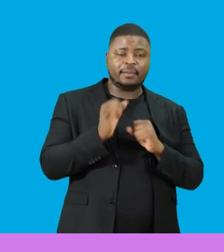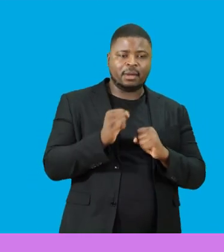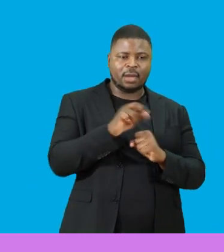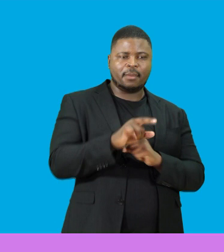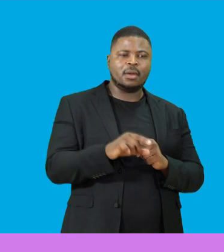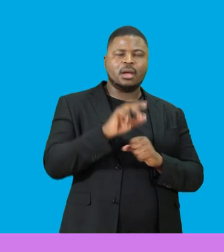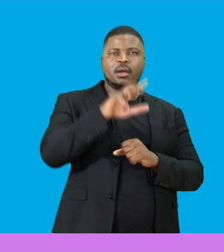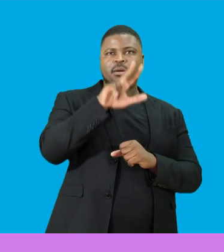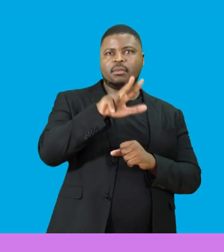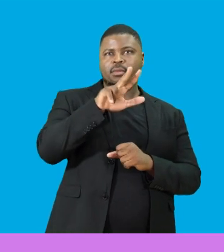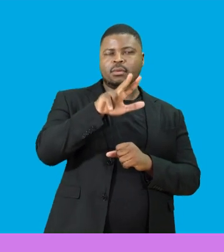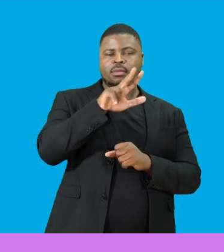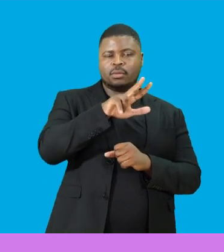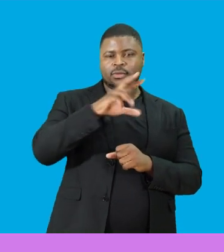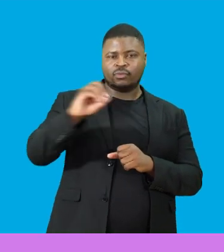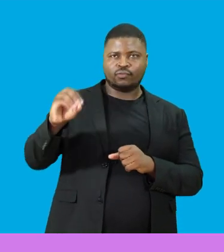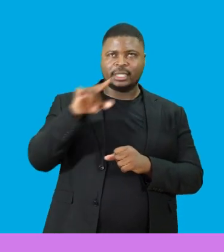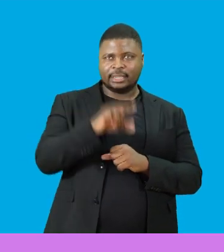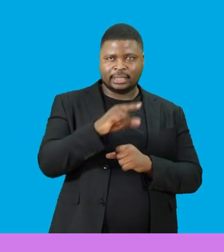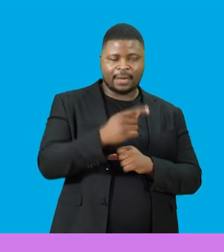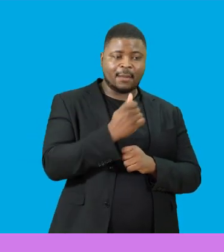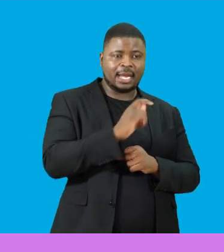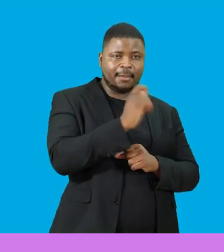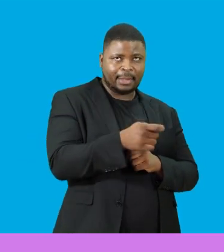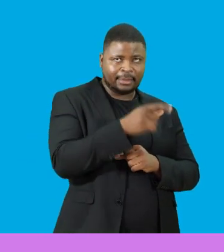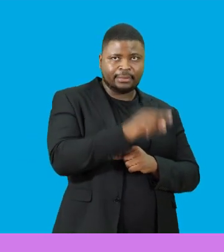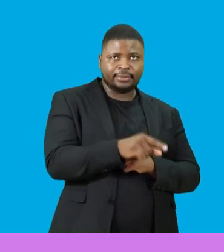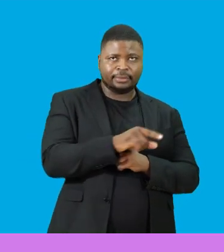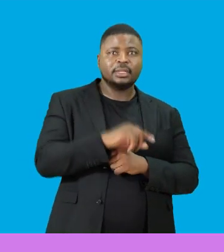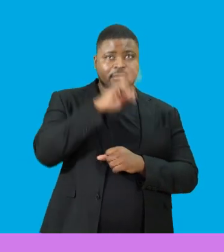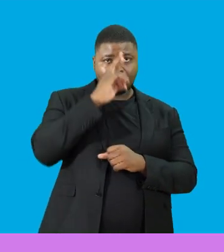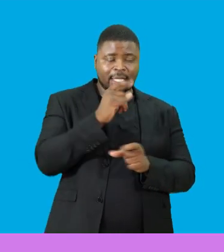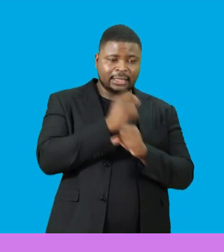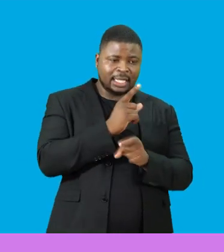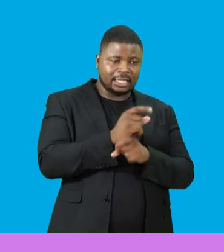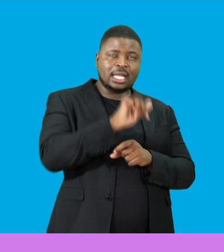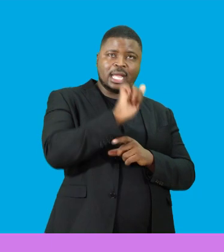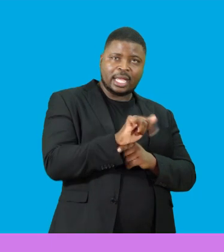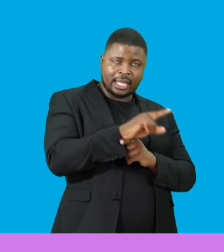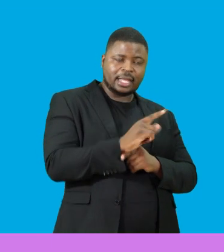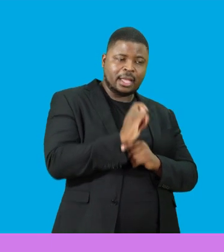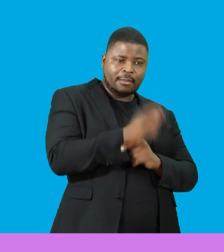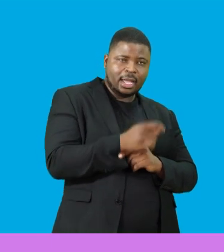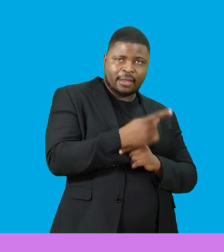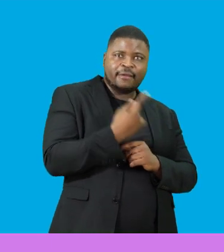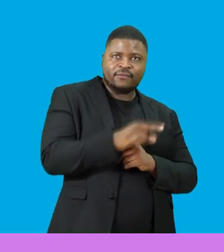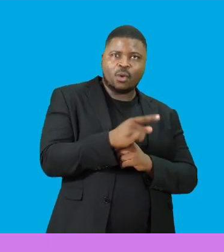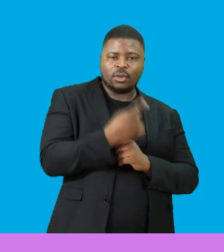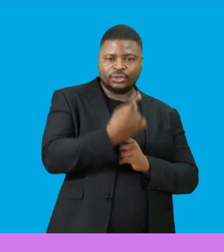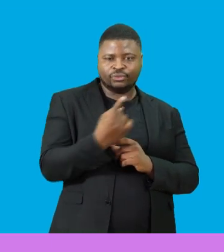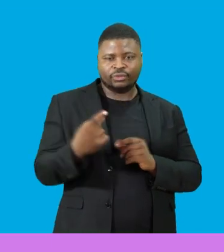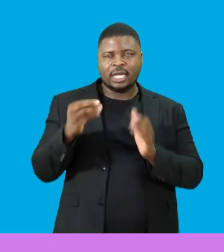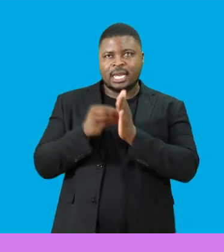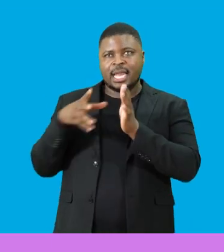Rand times 40 Rand for the number of learners traveling in that taxi. So we can start with taxi A. Remember, taxi A, we calculate the cost per learner.